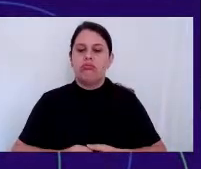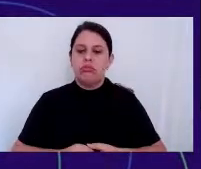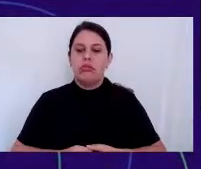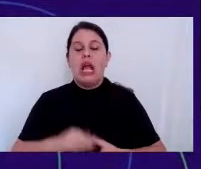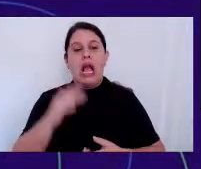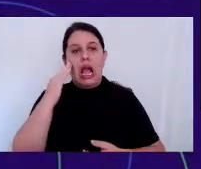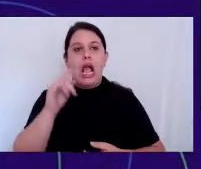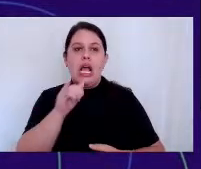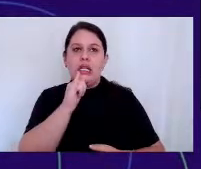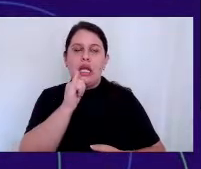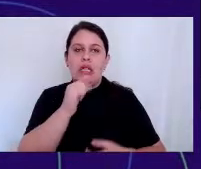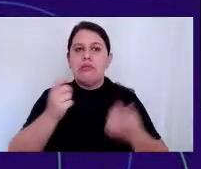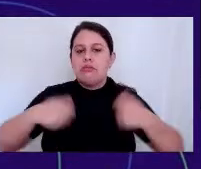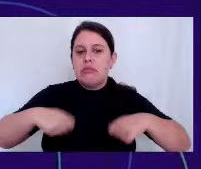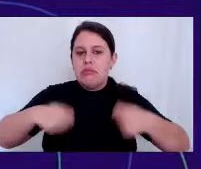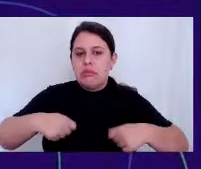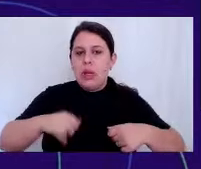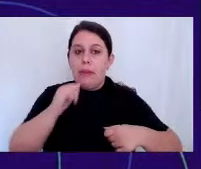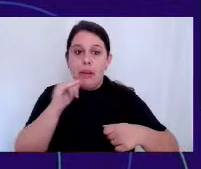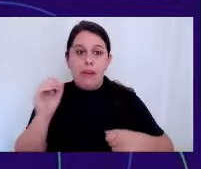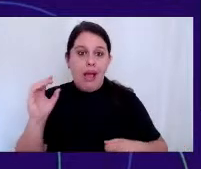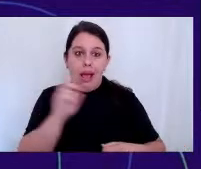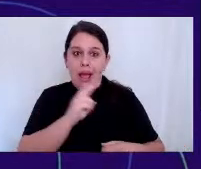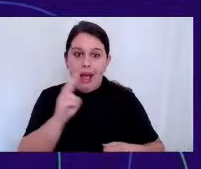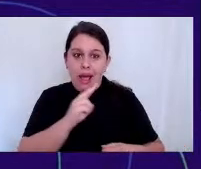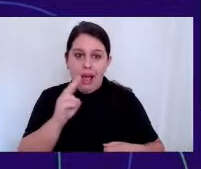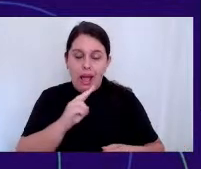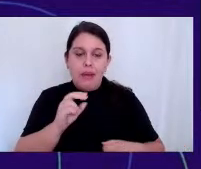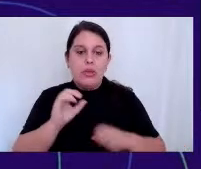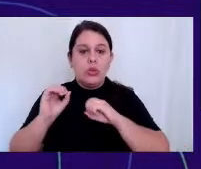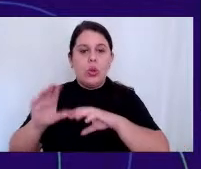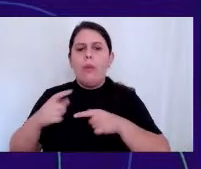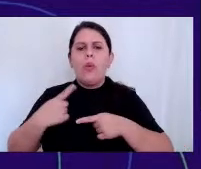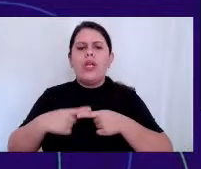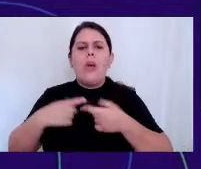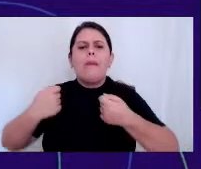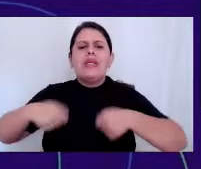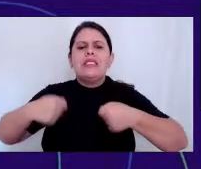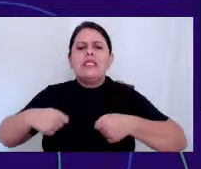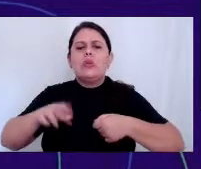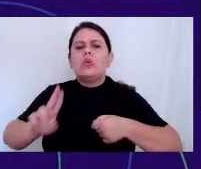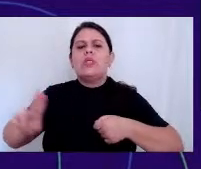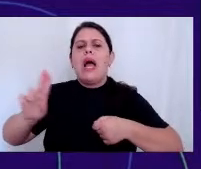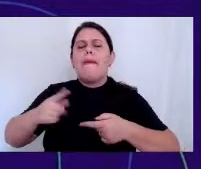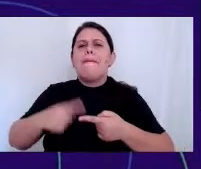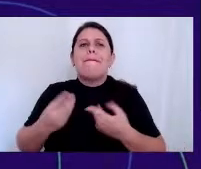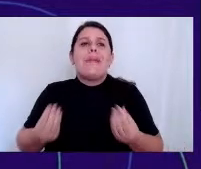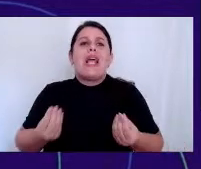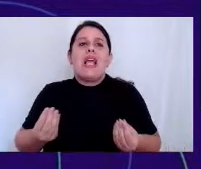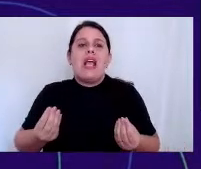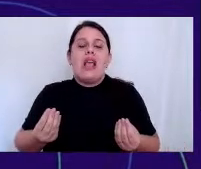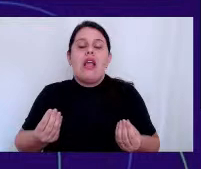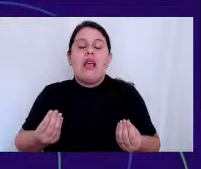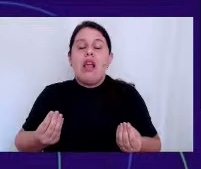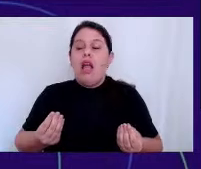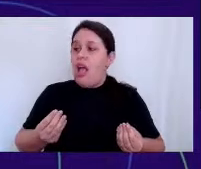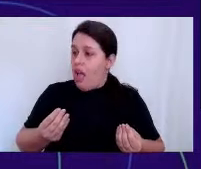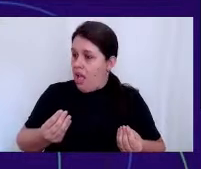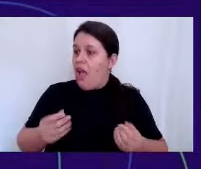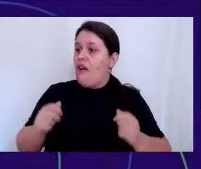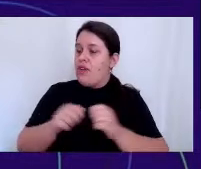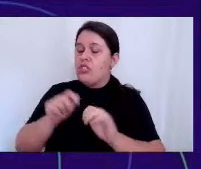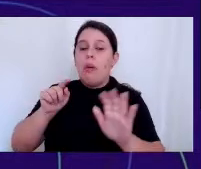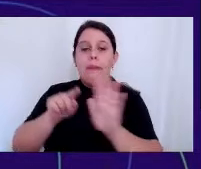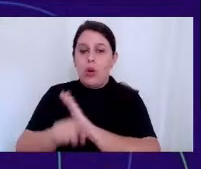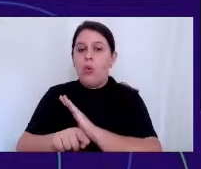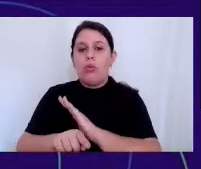What would I need to use it for, right? And then when you ask, let's say, a chatbot that works with AI a question,